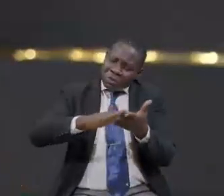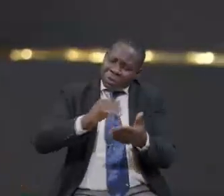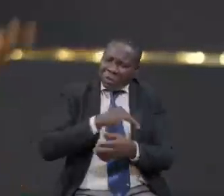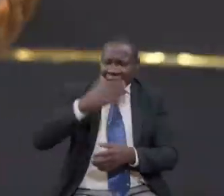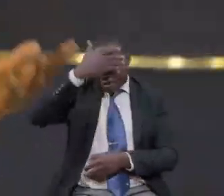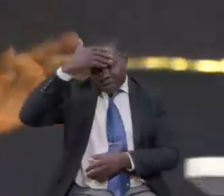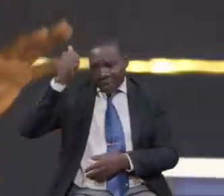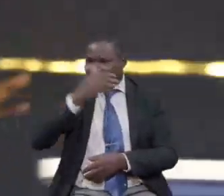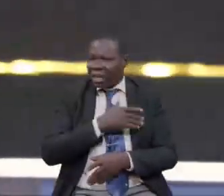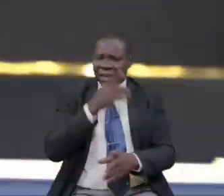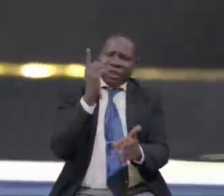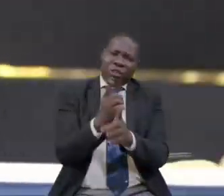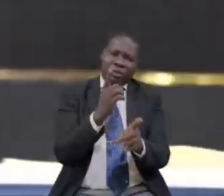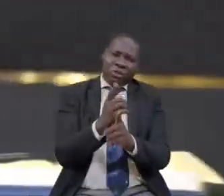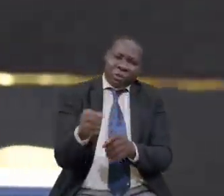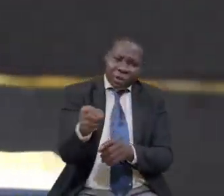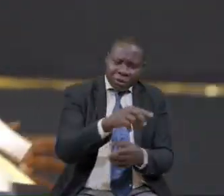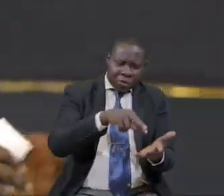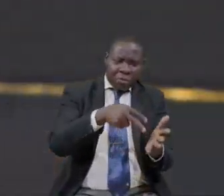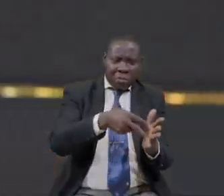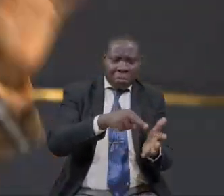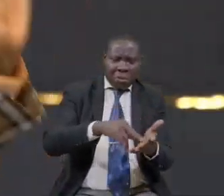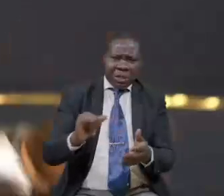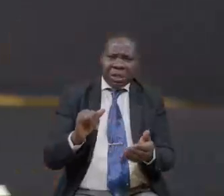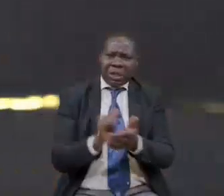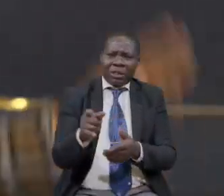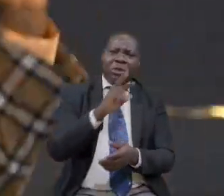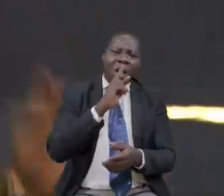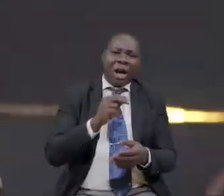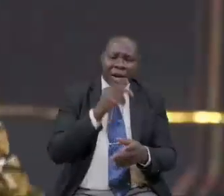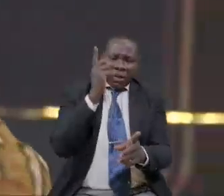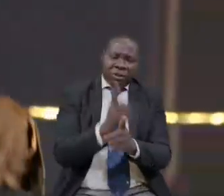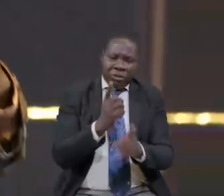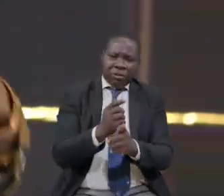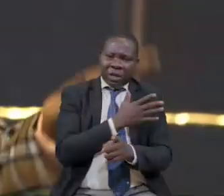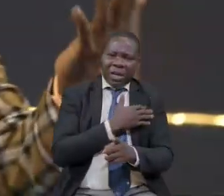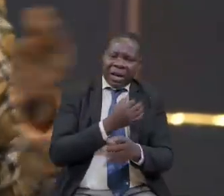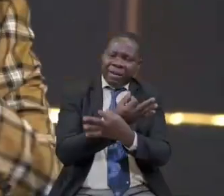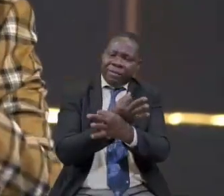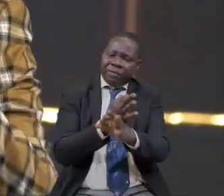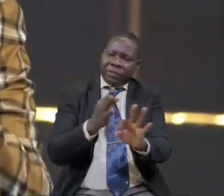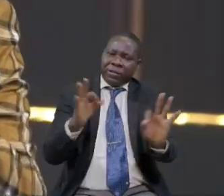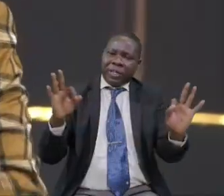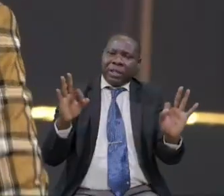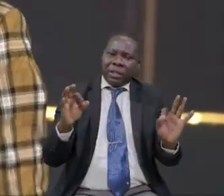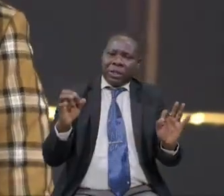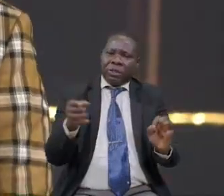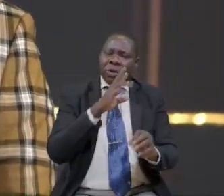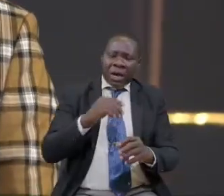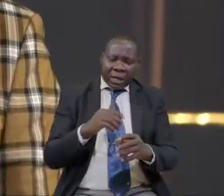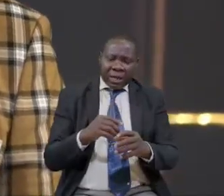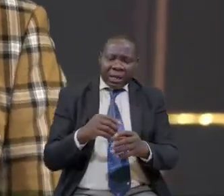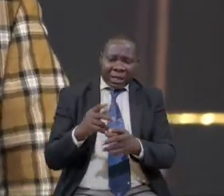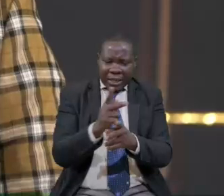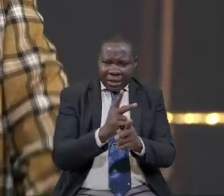you, meaning you are justified and acquitted, you are set free, and you are treated just as if you